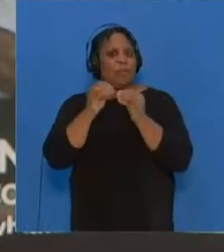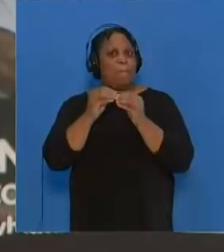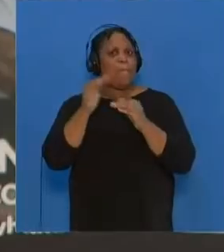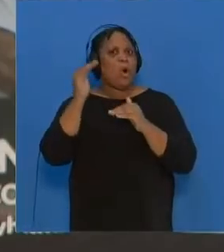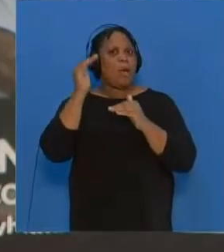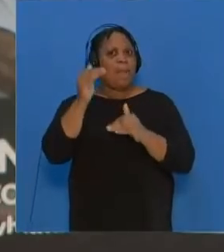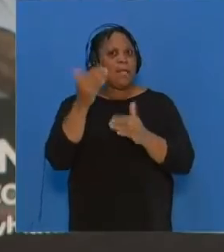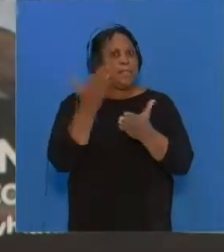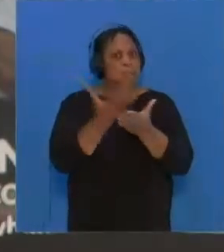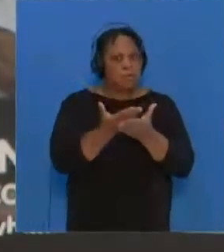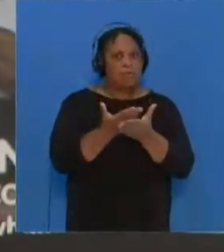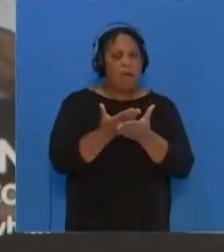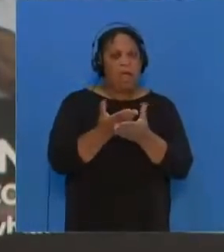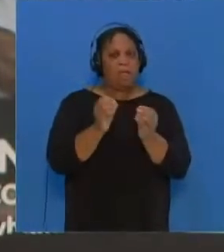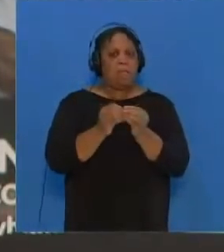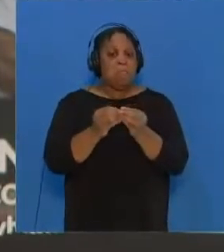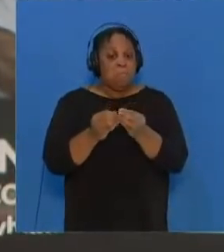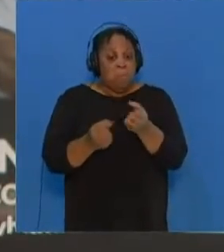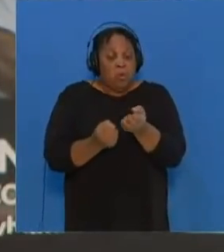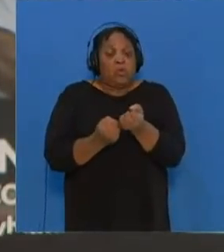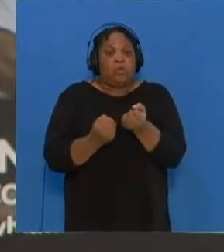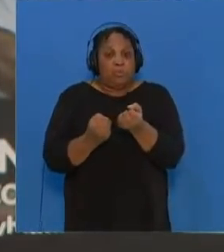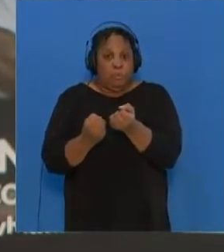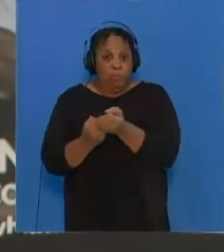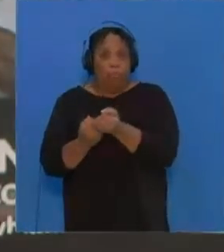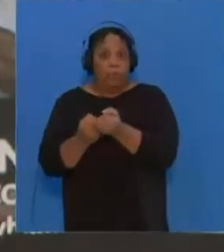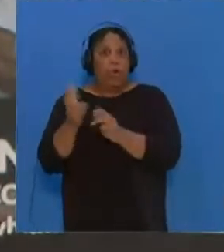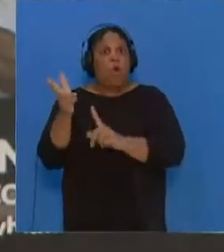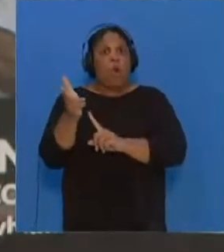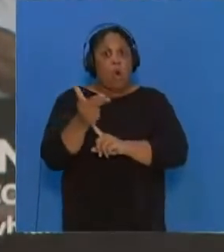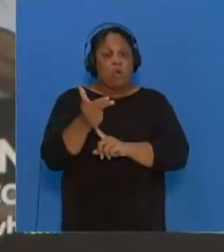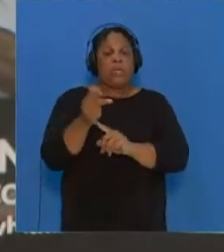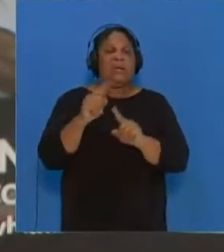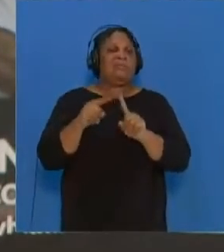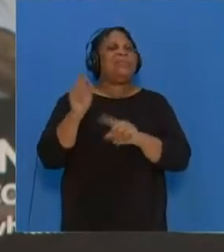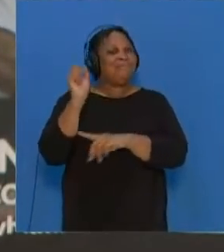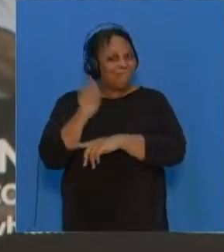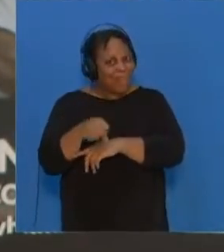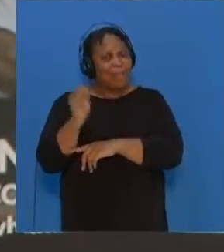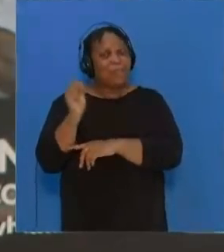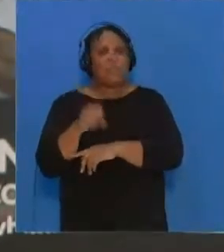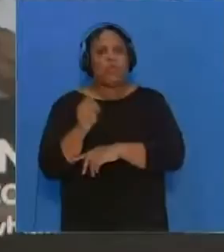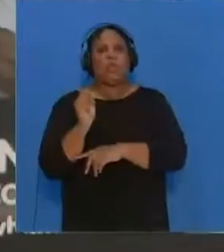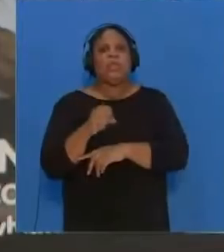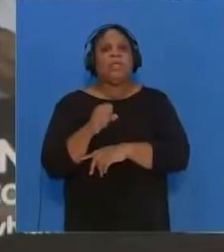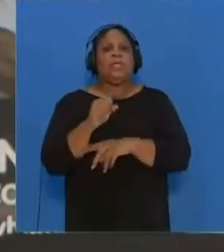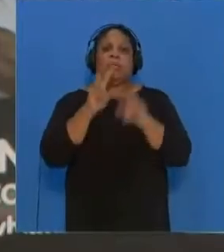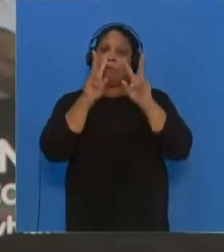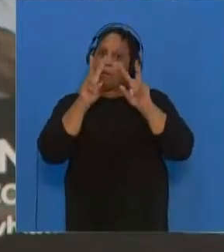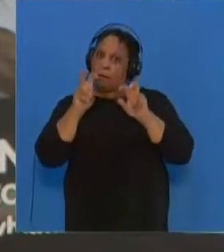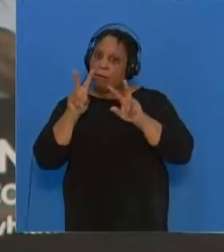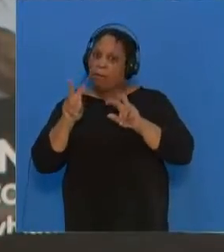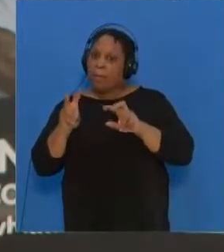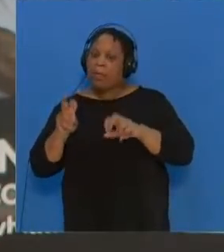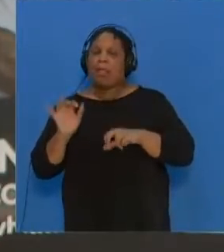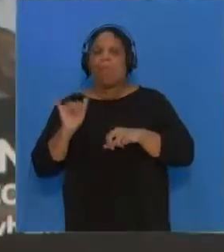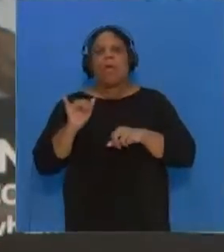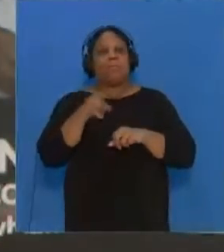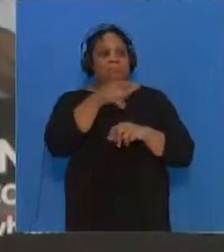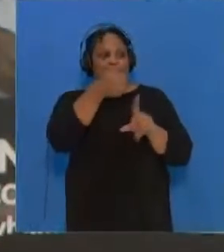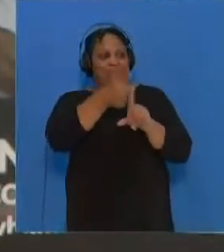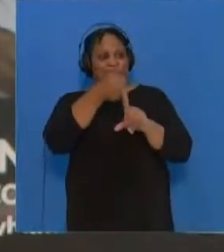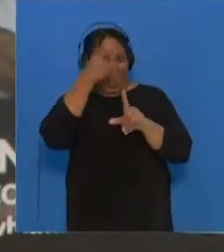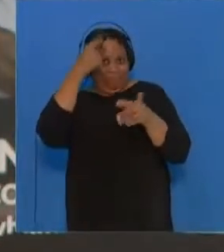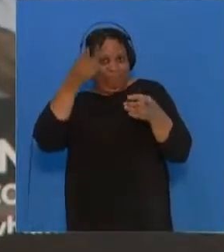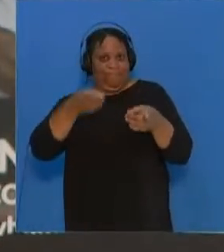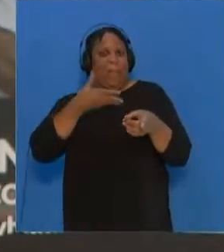capacity coming to the island and more support for our hotel properties. But absolutely, they're going to examine that, and they're going to make the decisions